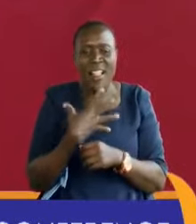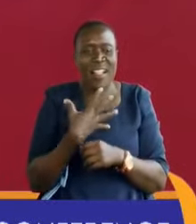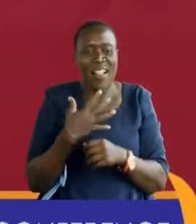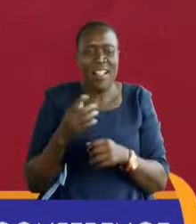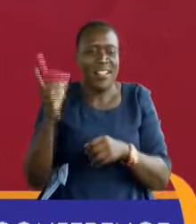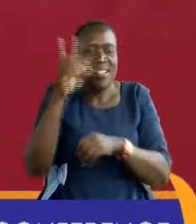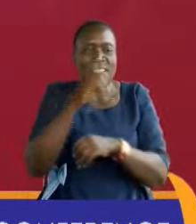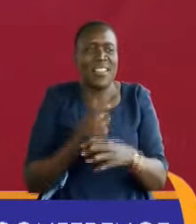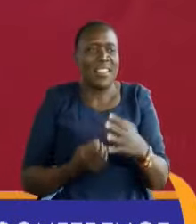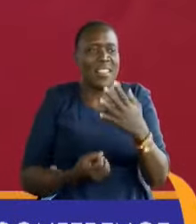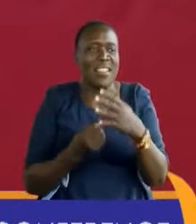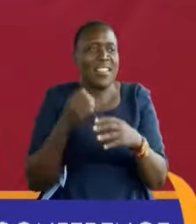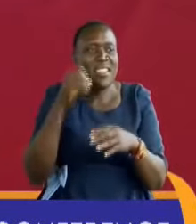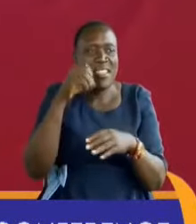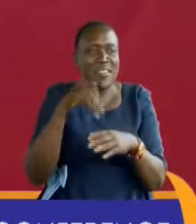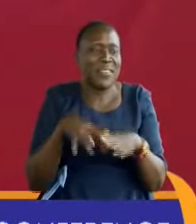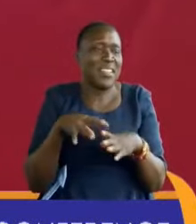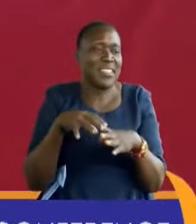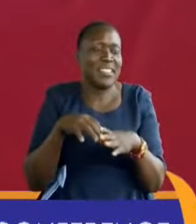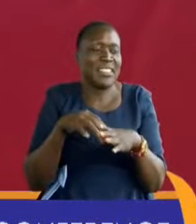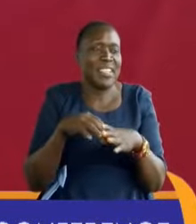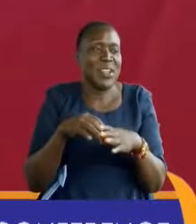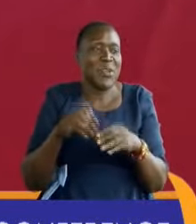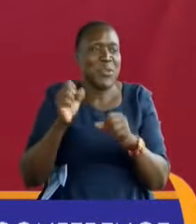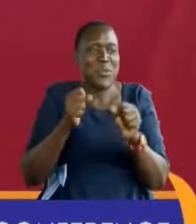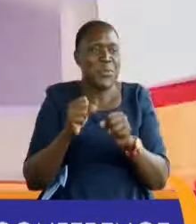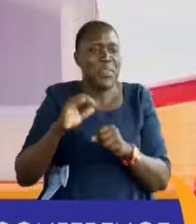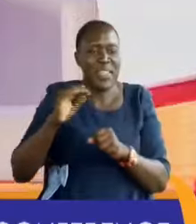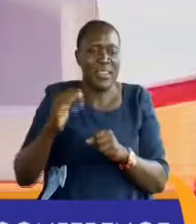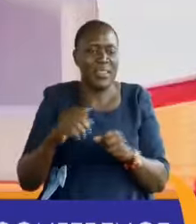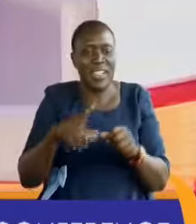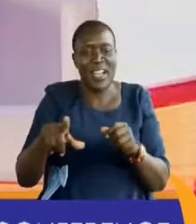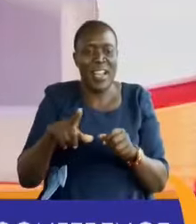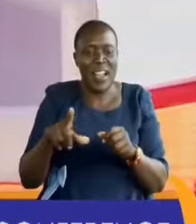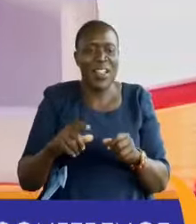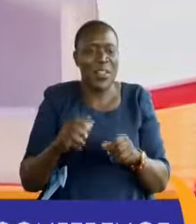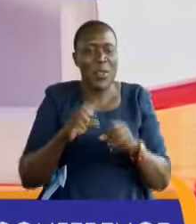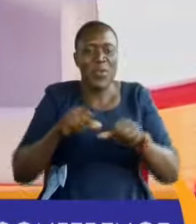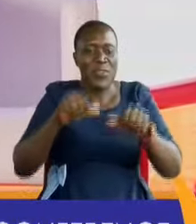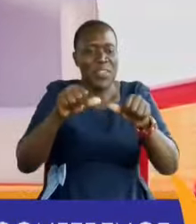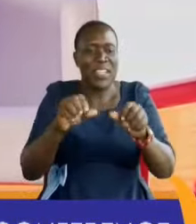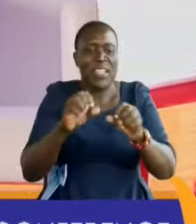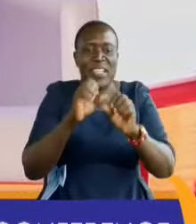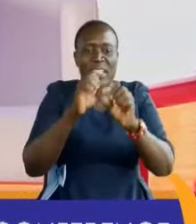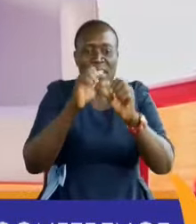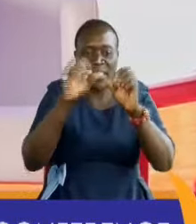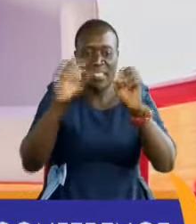Homa Bay County, the land of endless potentials. I thank you very much.